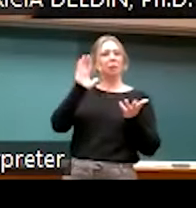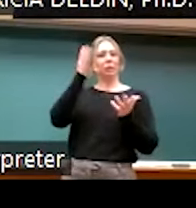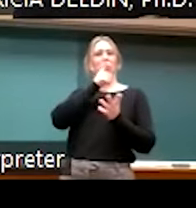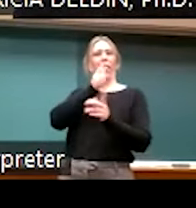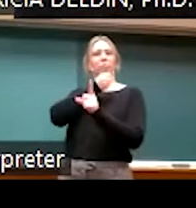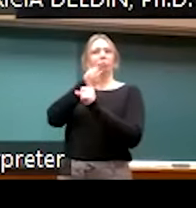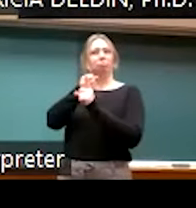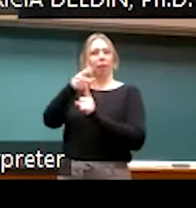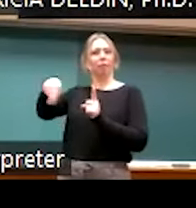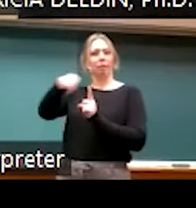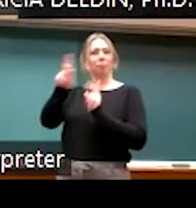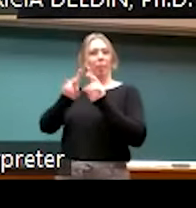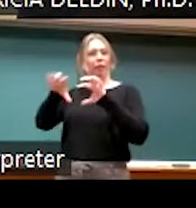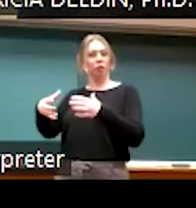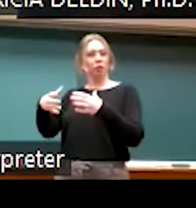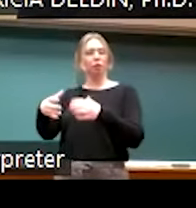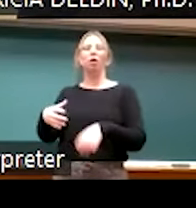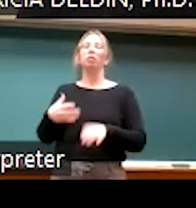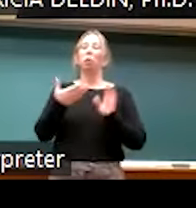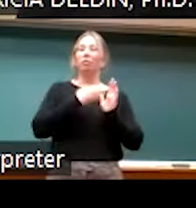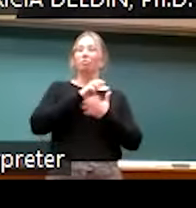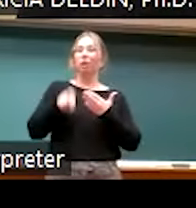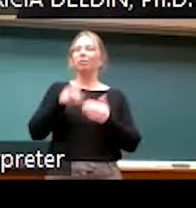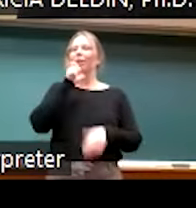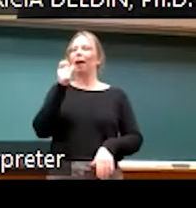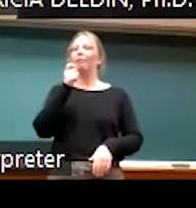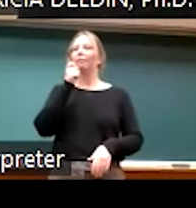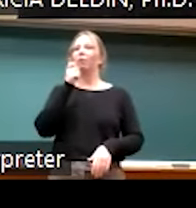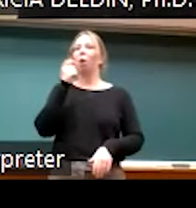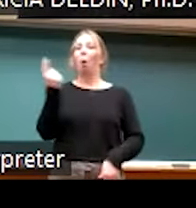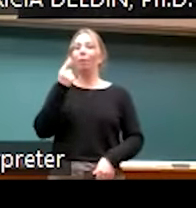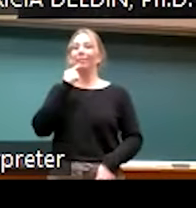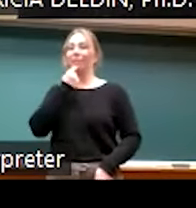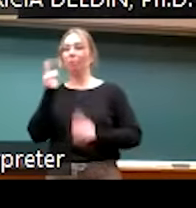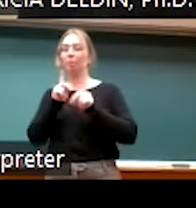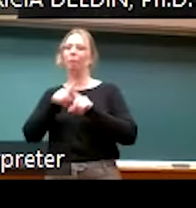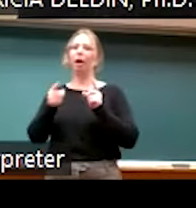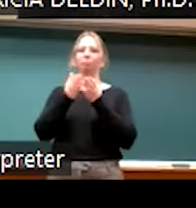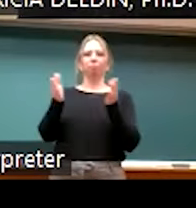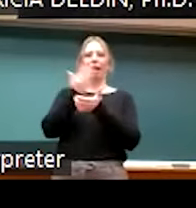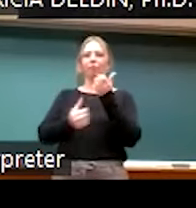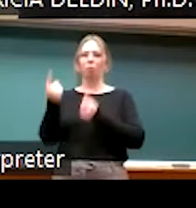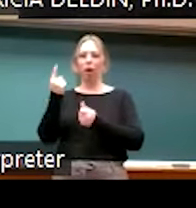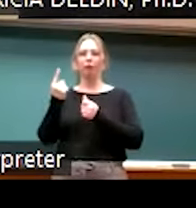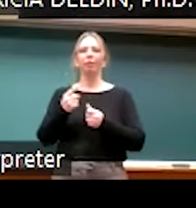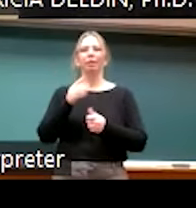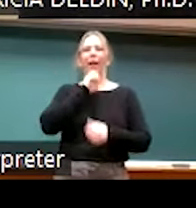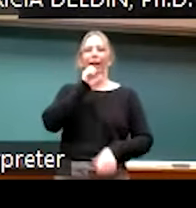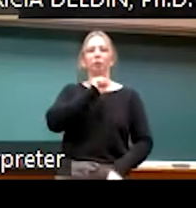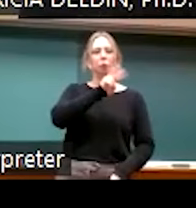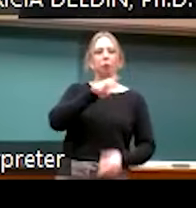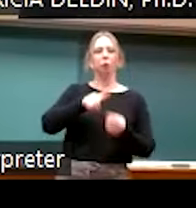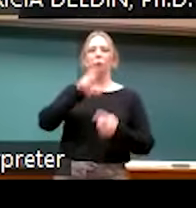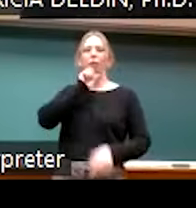is everybody. This is just not the severe people. So people in 22 to 32 year old, we had an N of about 37, we saw